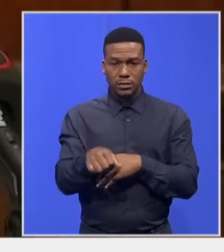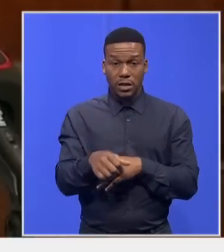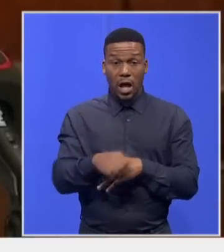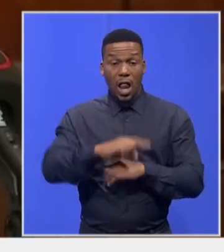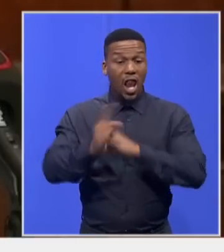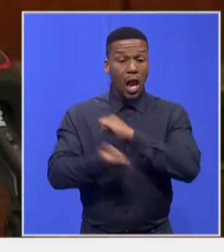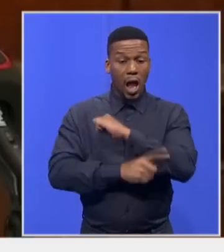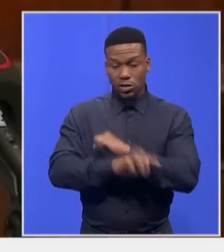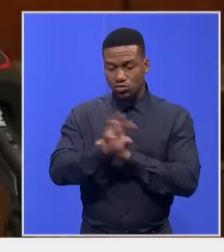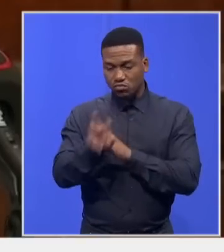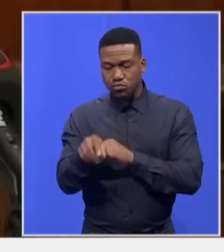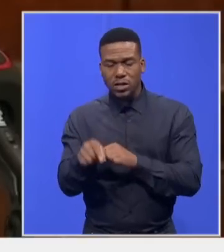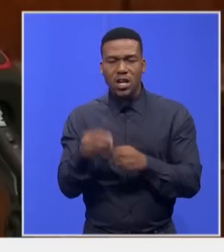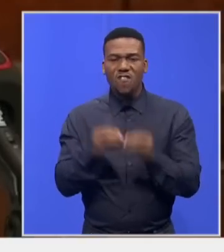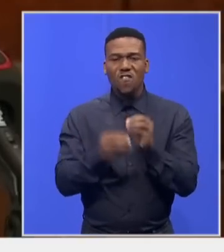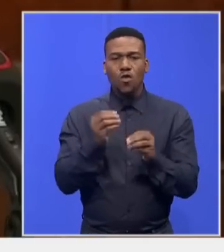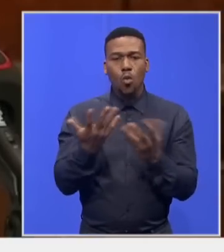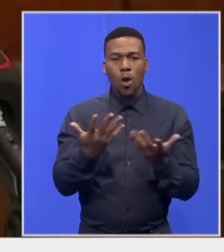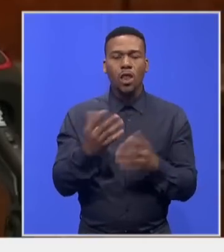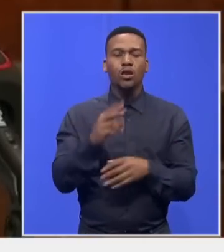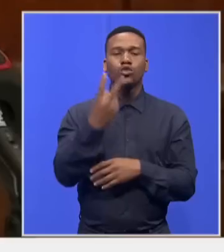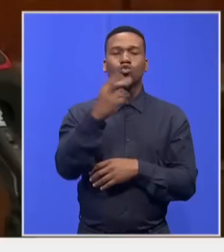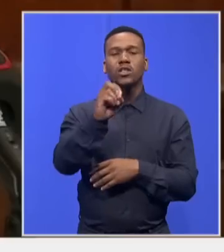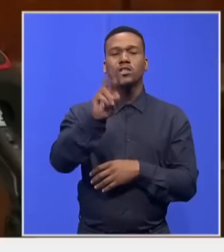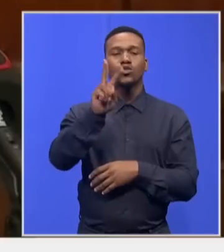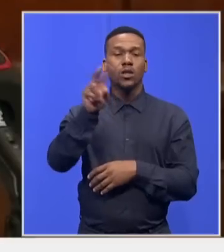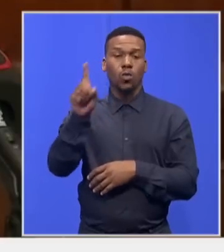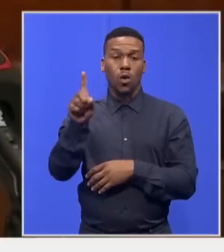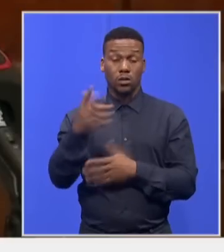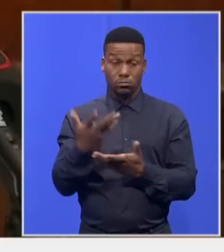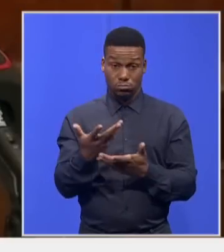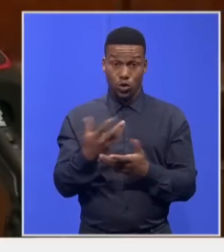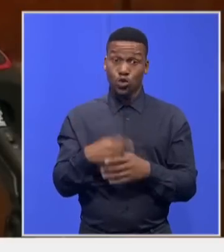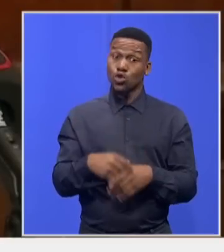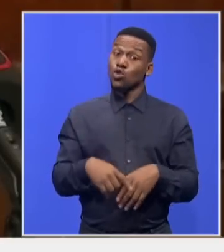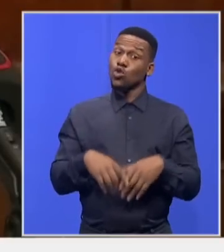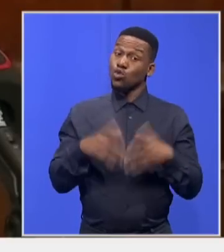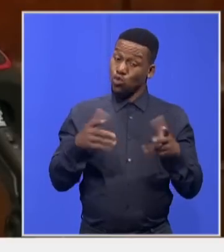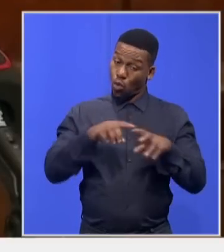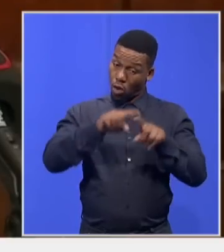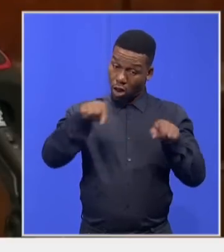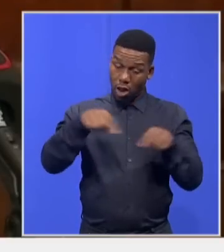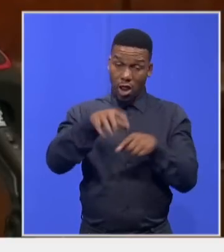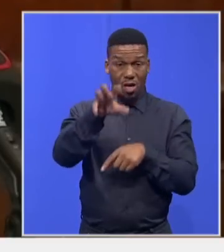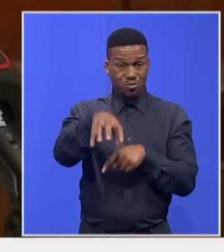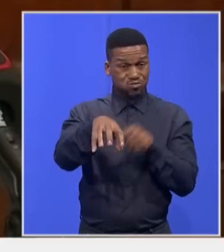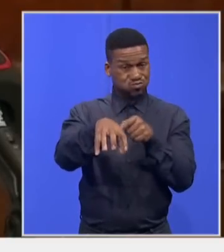terms of power station, this is exceptionally very, very young.